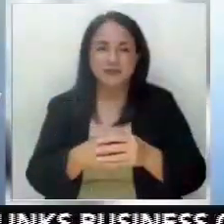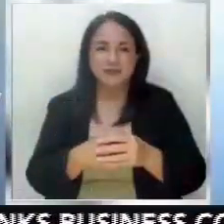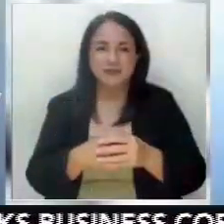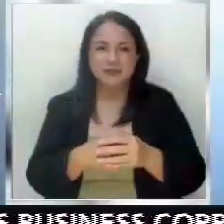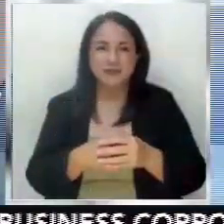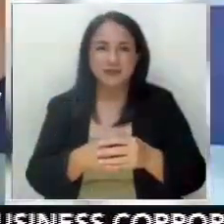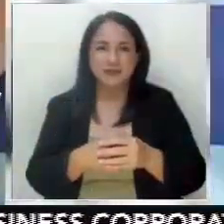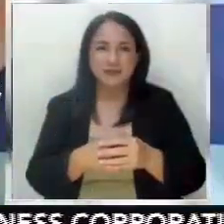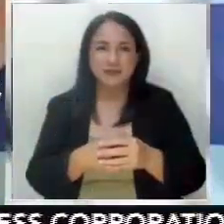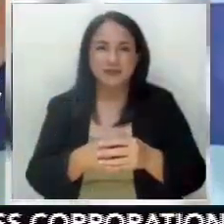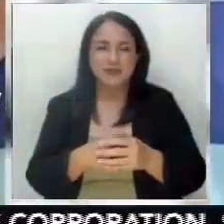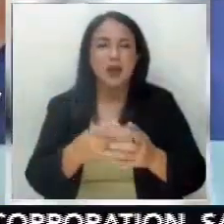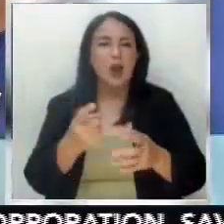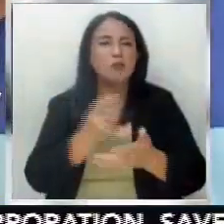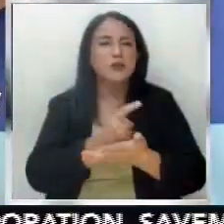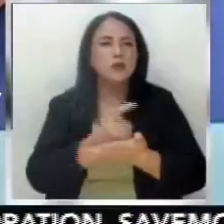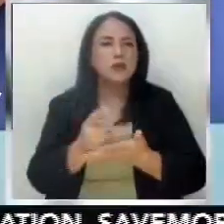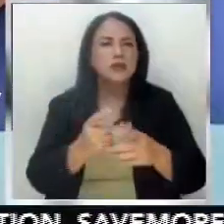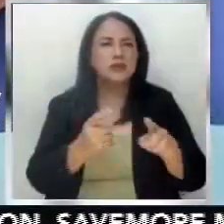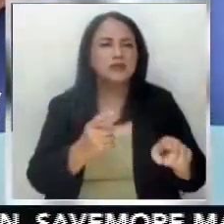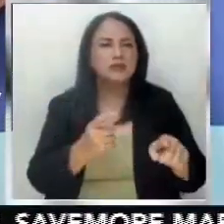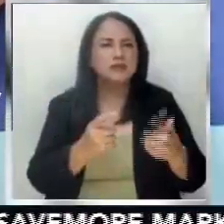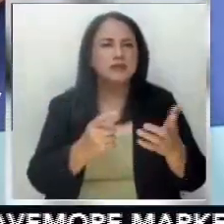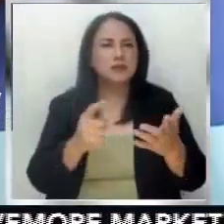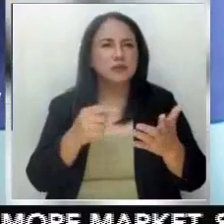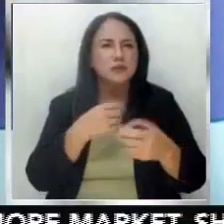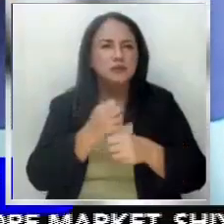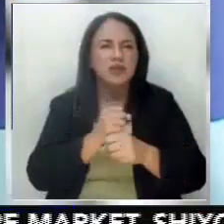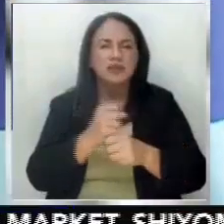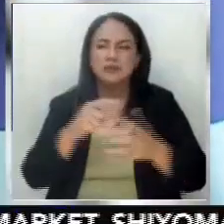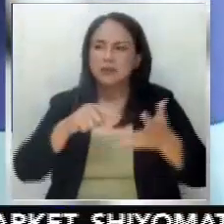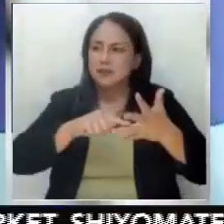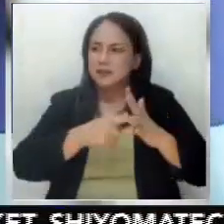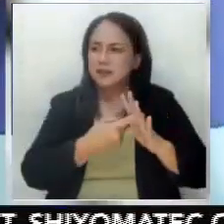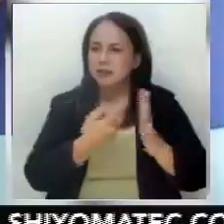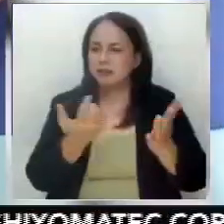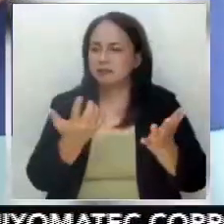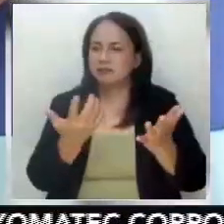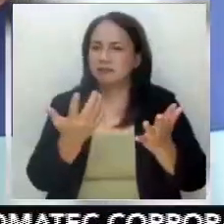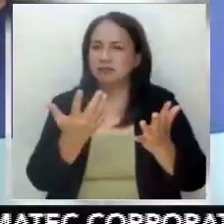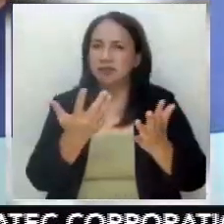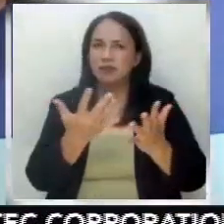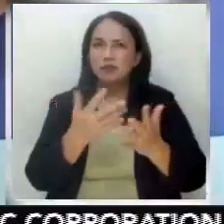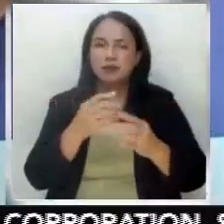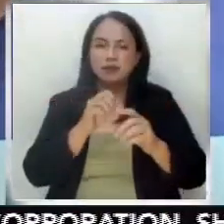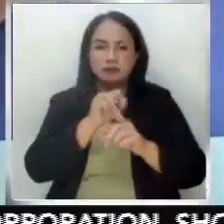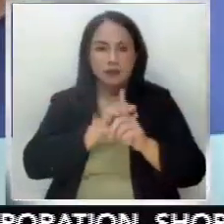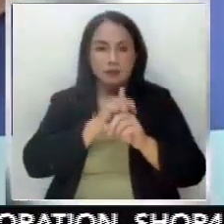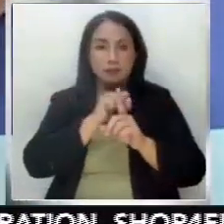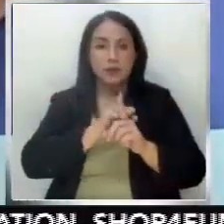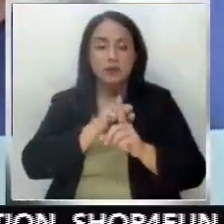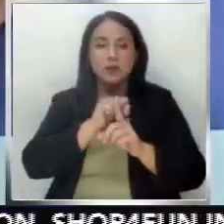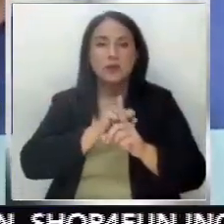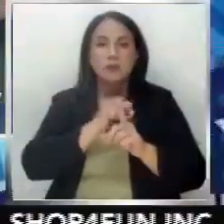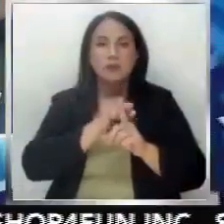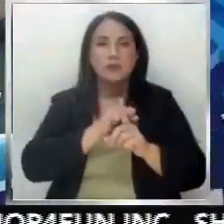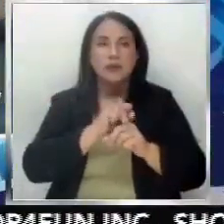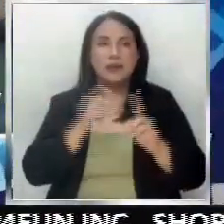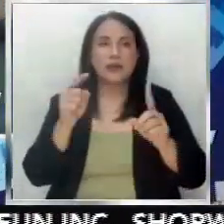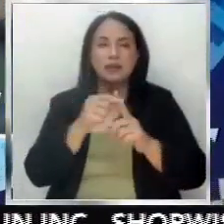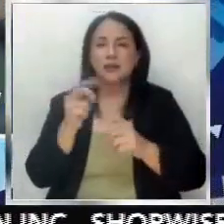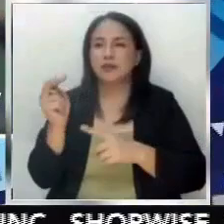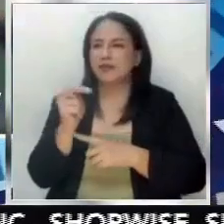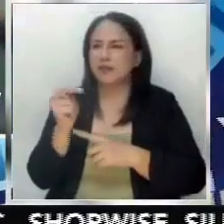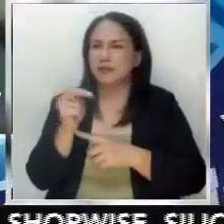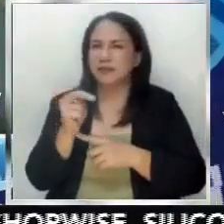Ilang weeks nyo ginawa to? Nag-start po kaming ayusin ang wheelchair na September hanggang November.